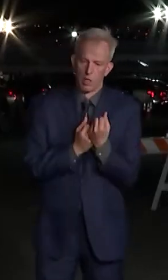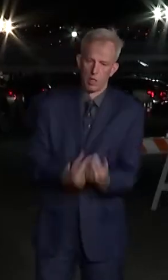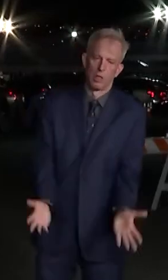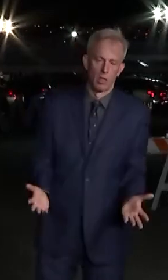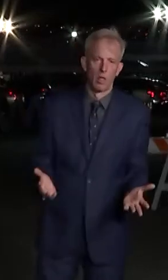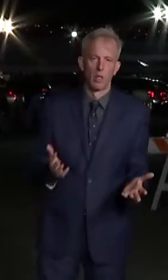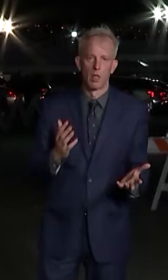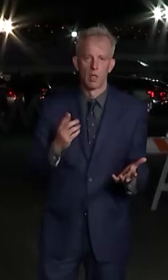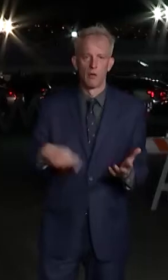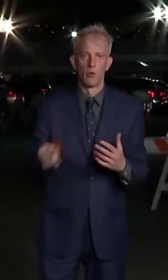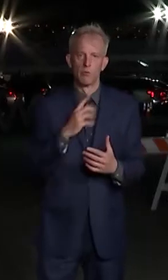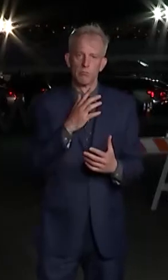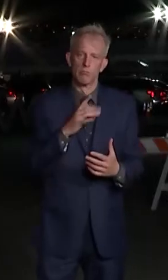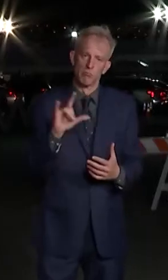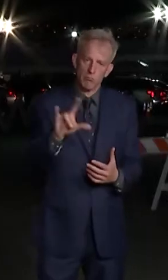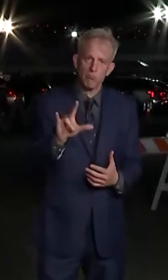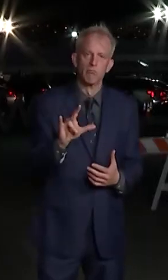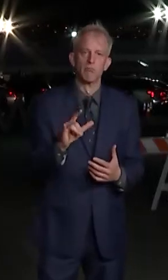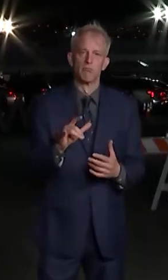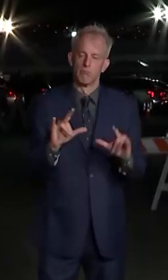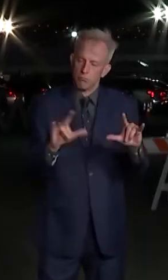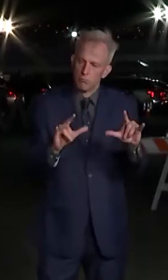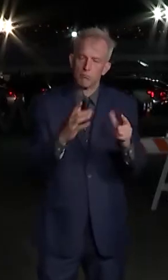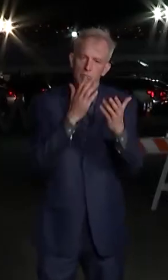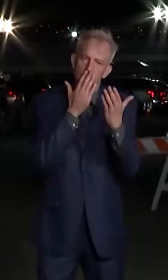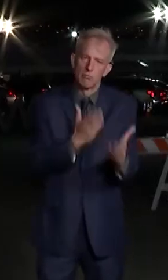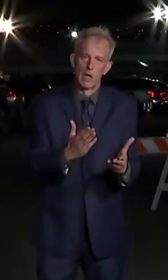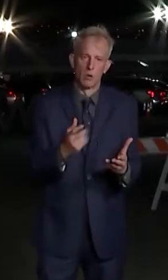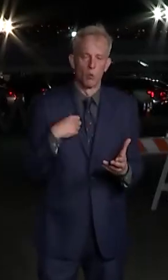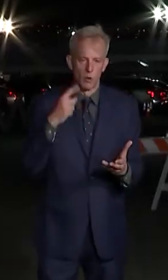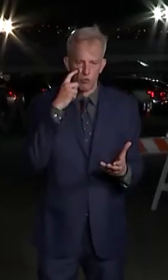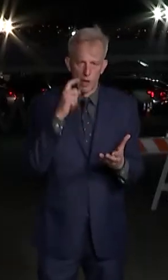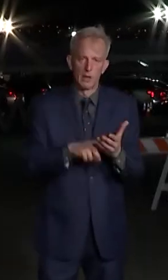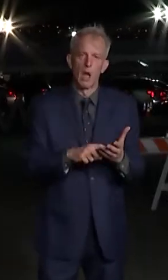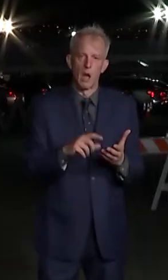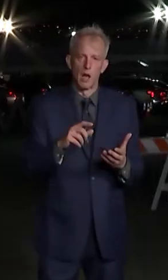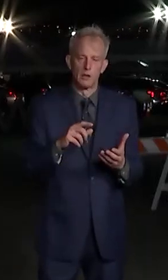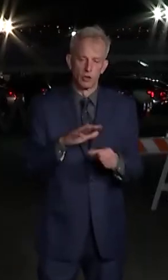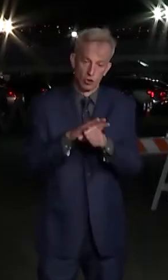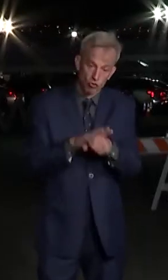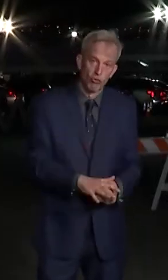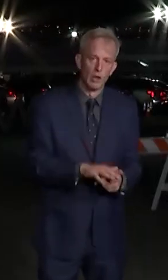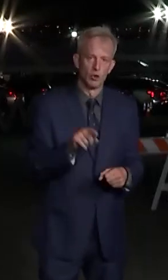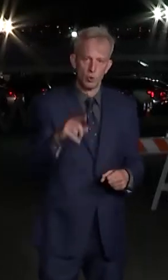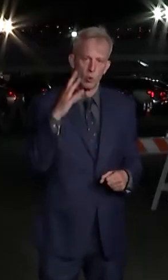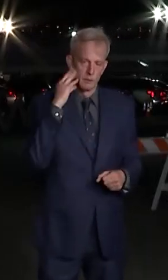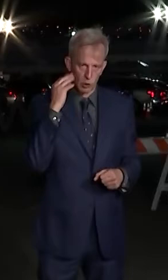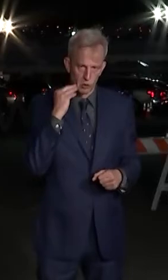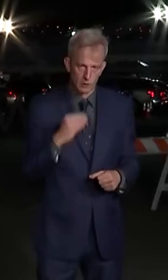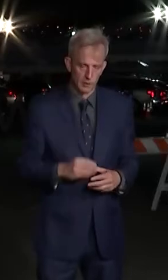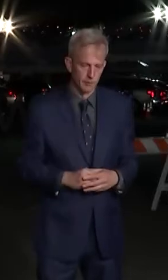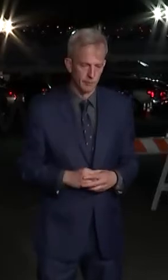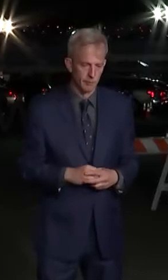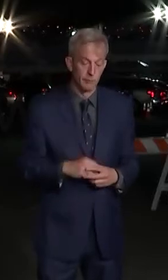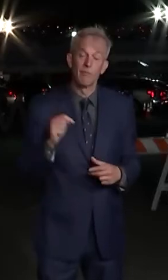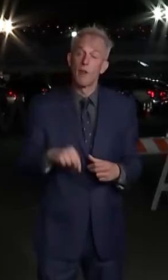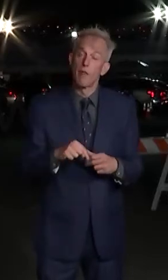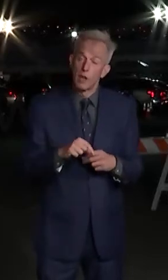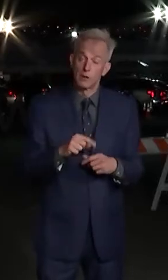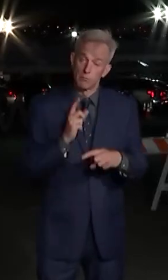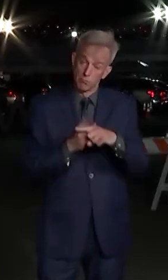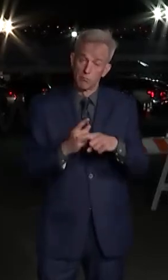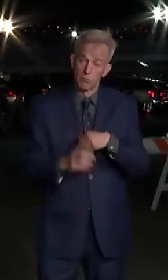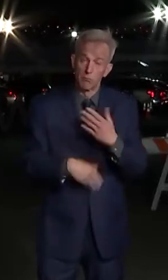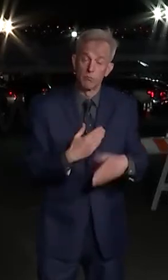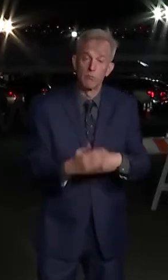help. We recognize the trauma that you see each night with our loved ones. This is progress. But as we've been reminded again